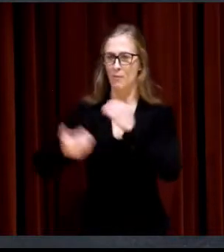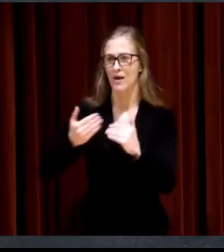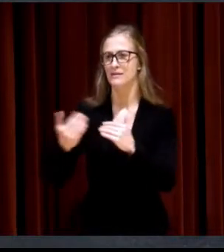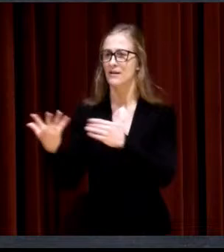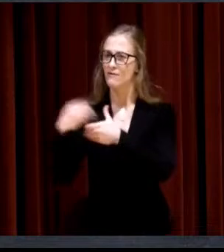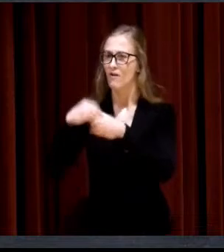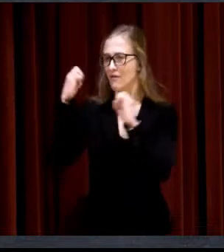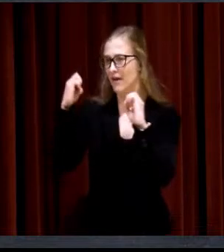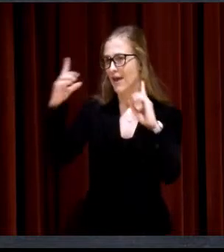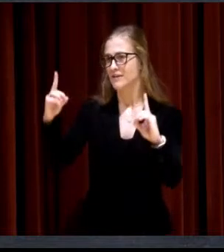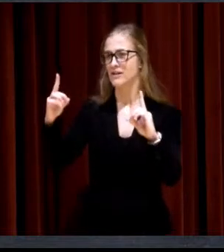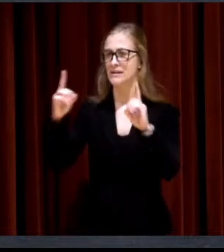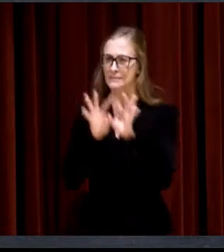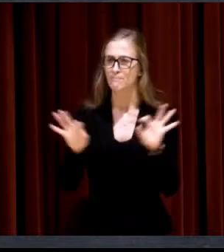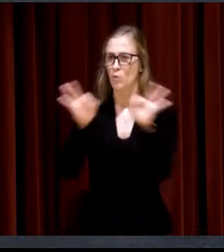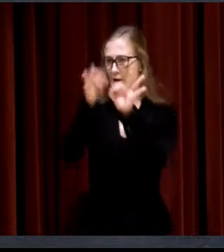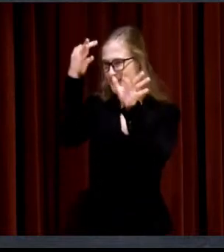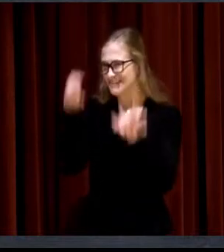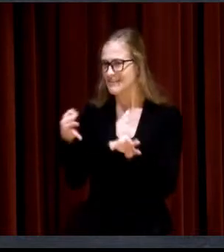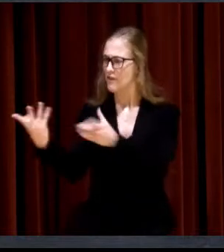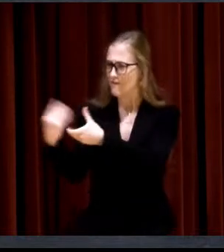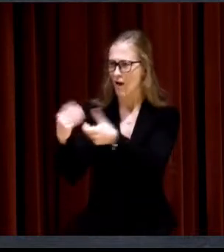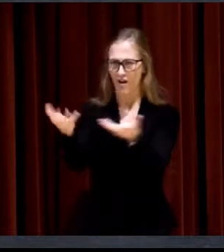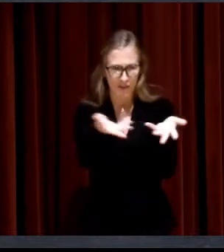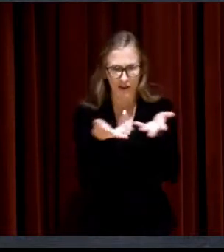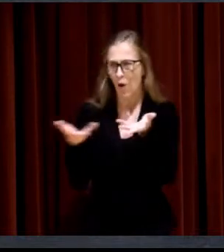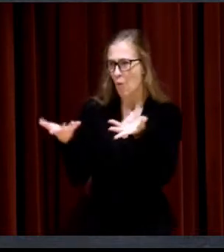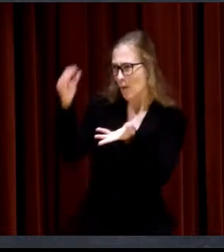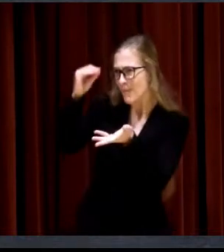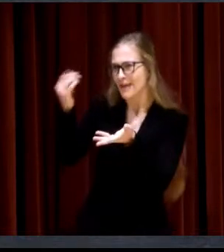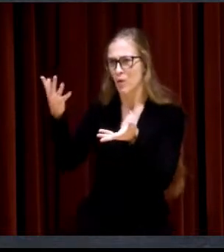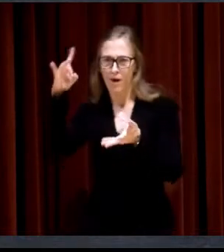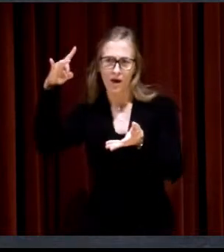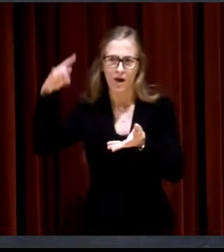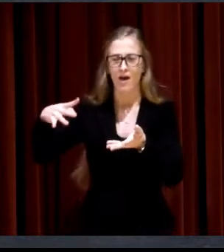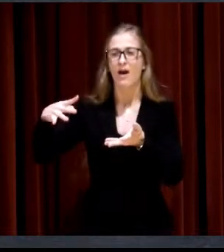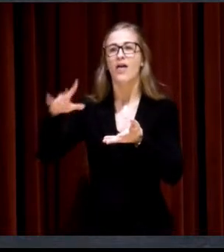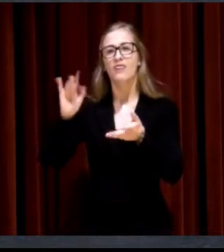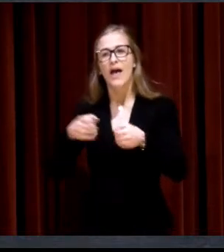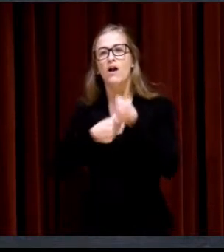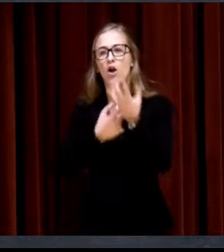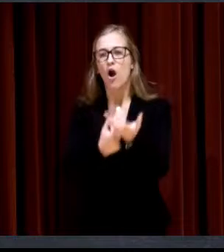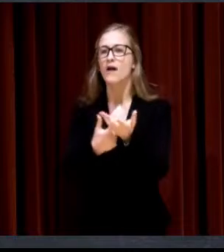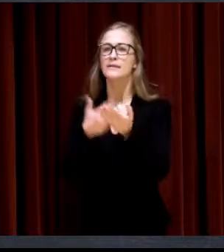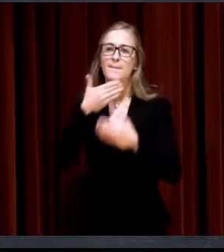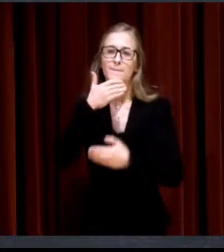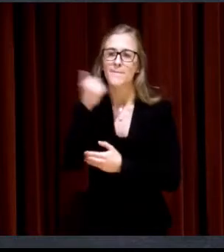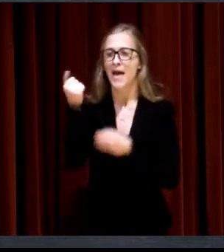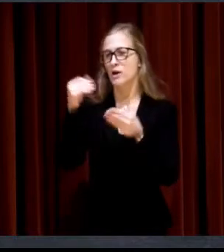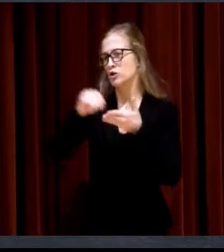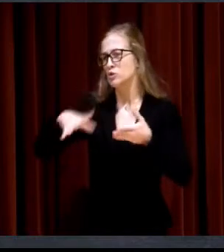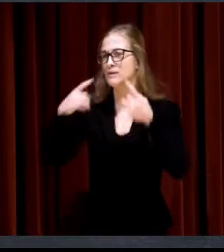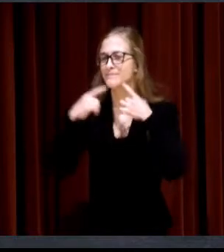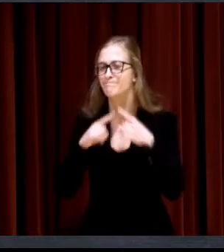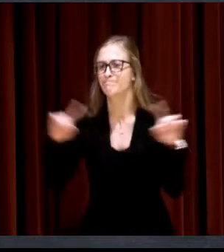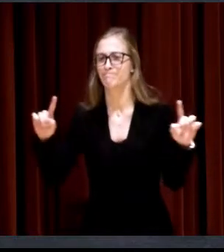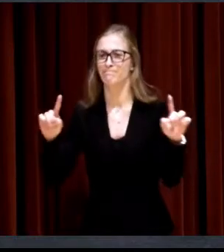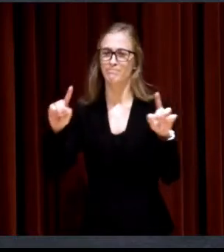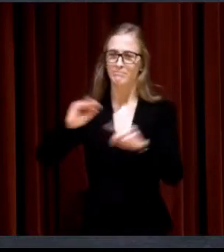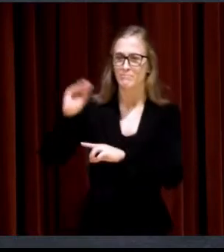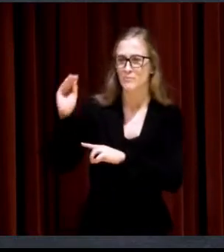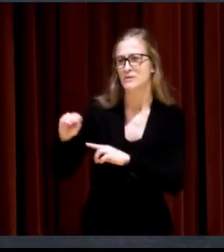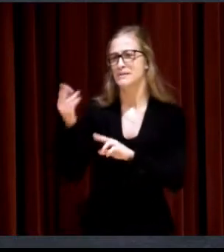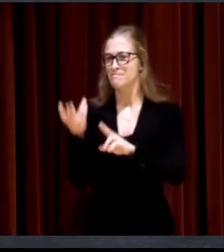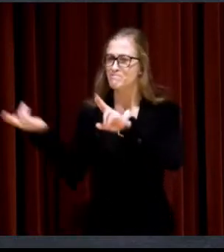educators in key building-based decisions led to greater retention, greater student achievement, and improved morale. And so I think